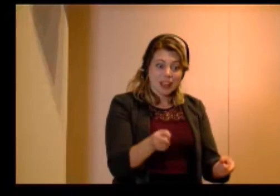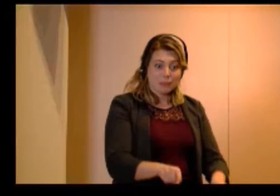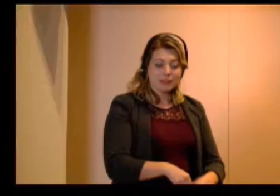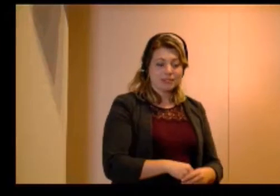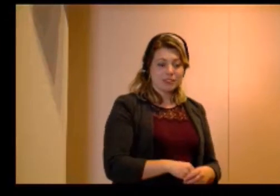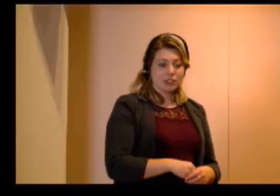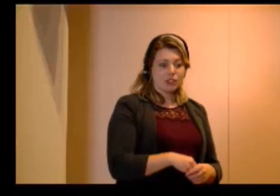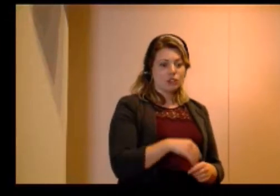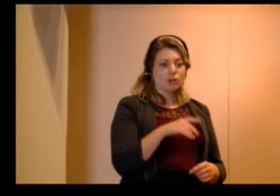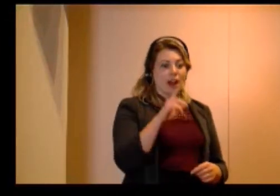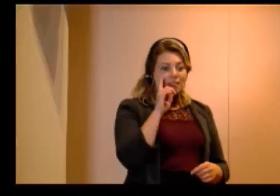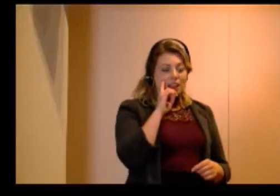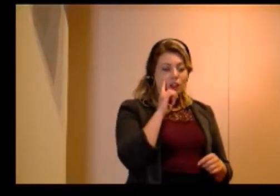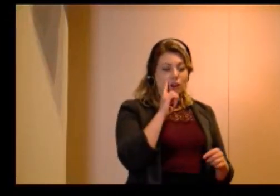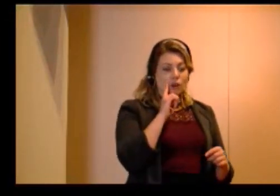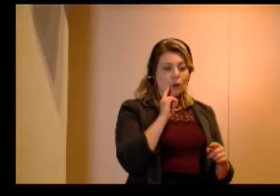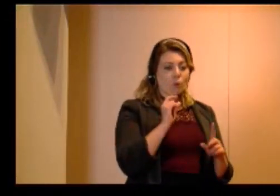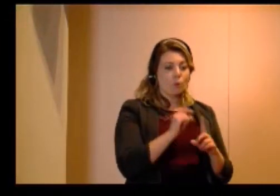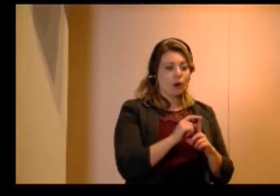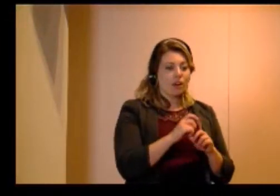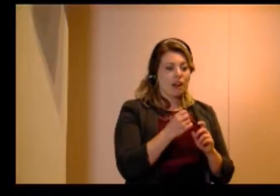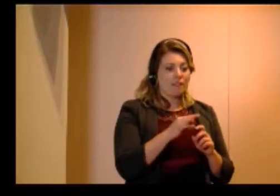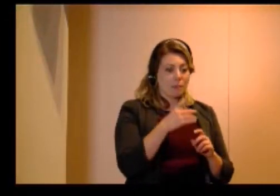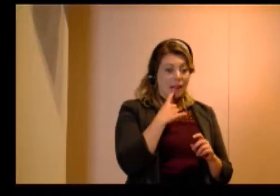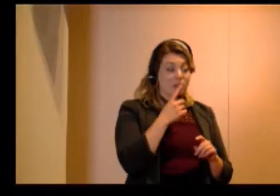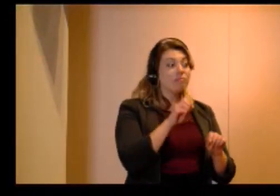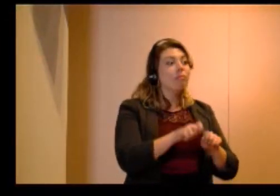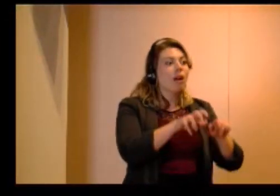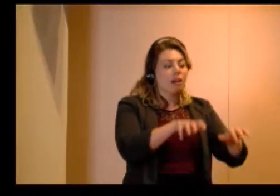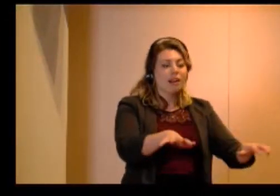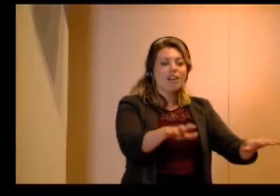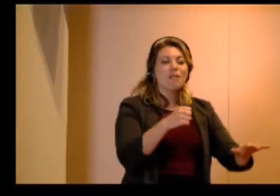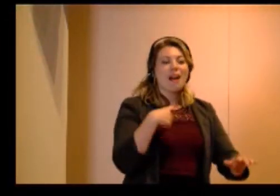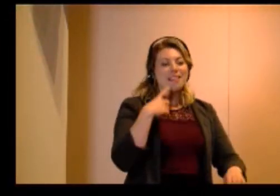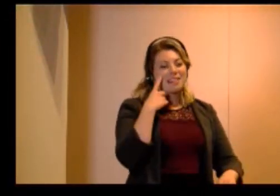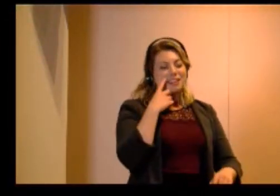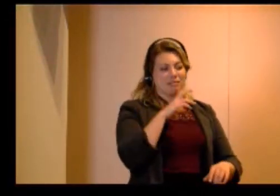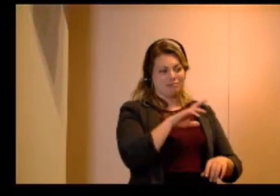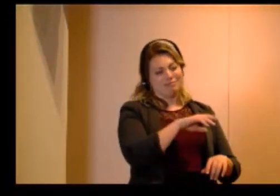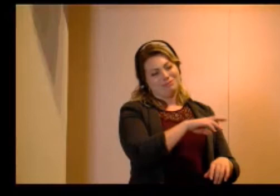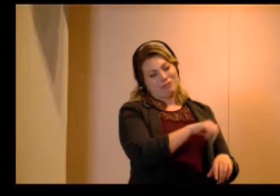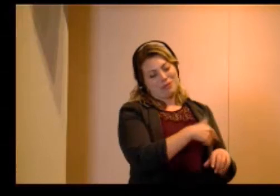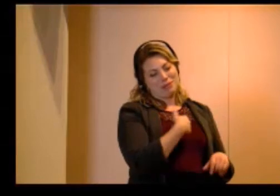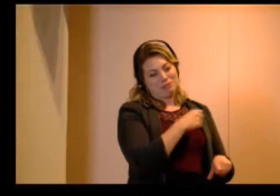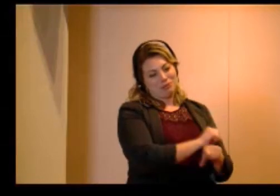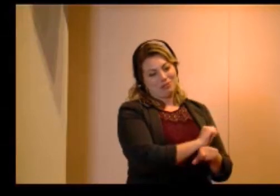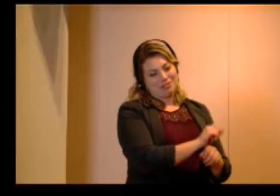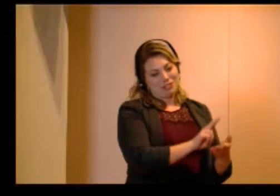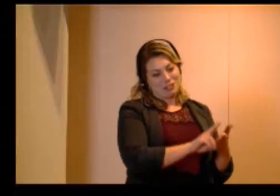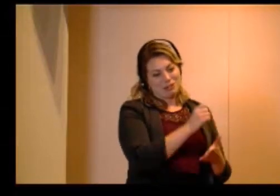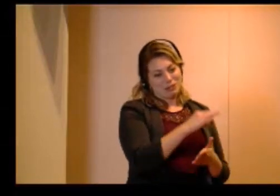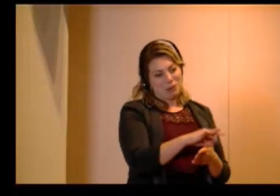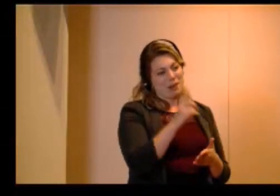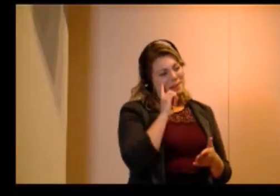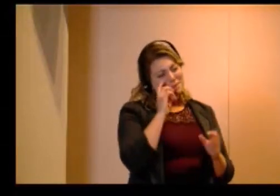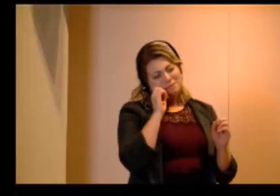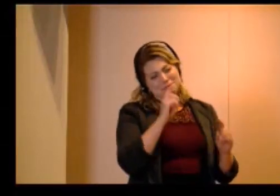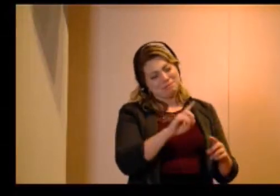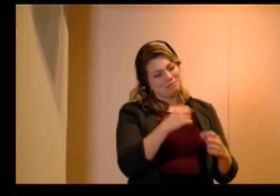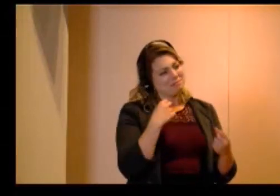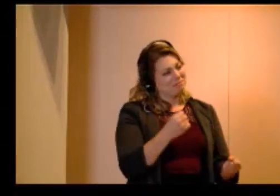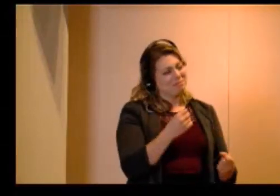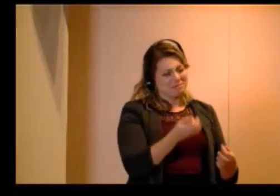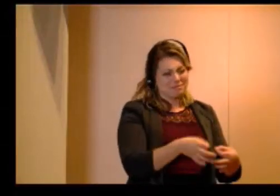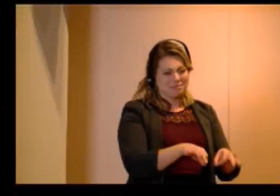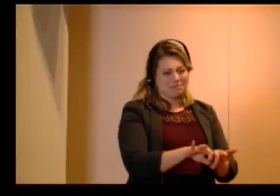word of mouth, that helps. And then, of course, being at the university, I would say education, right? So it's really, one thing is to